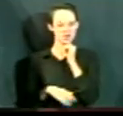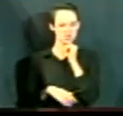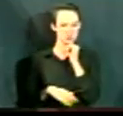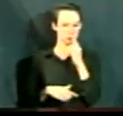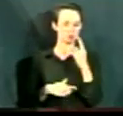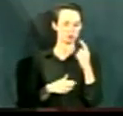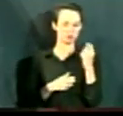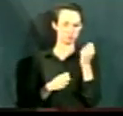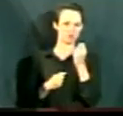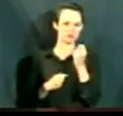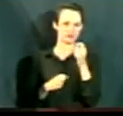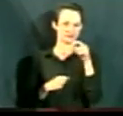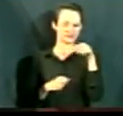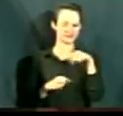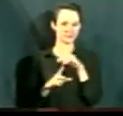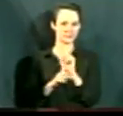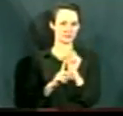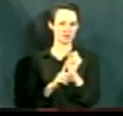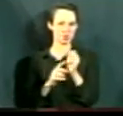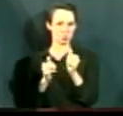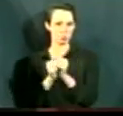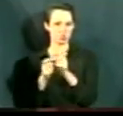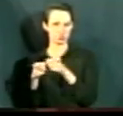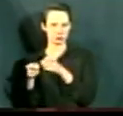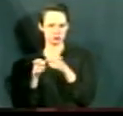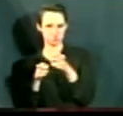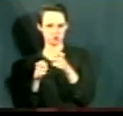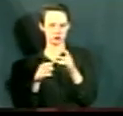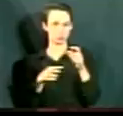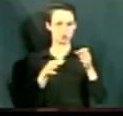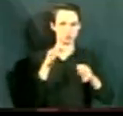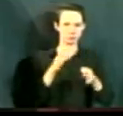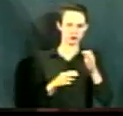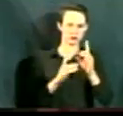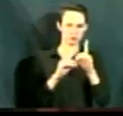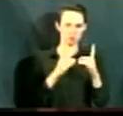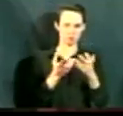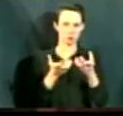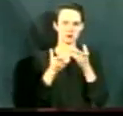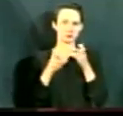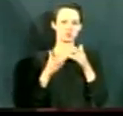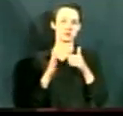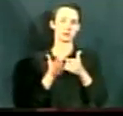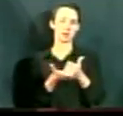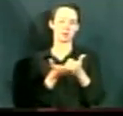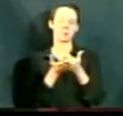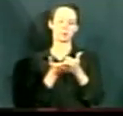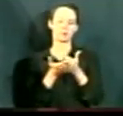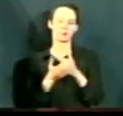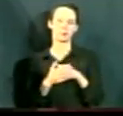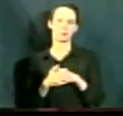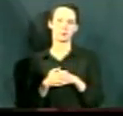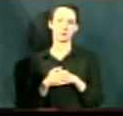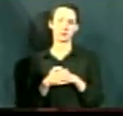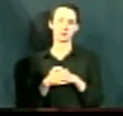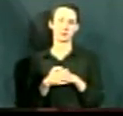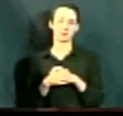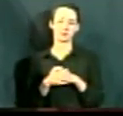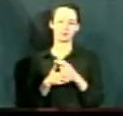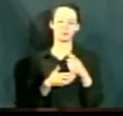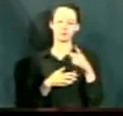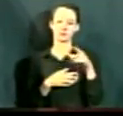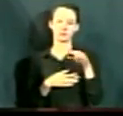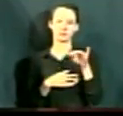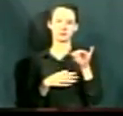case with this administration, nor this Justice Department. Jeff Sessions has quite